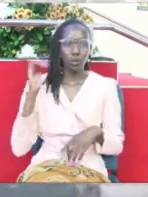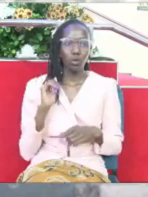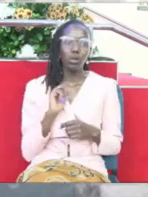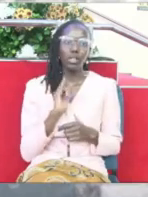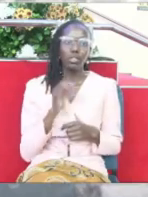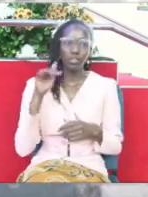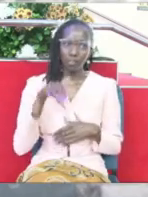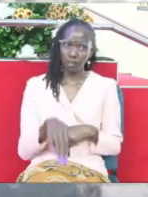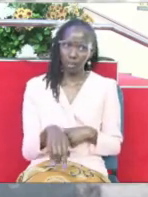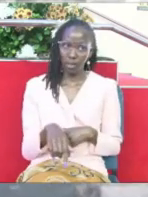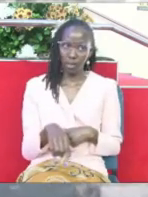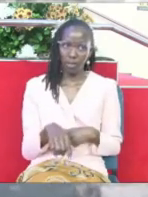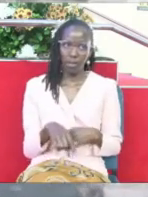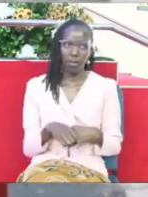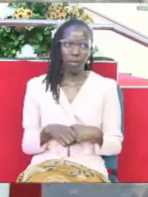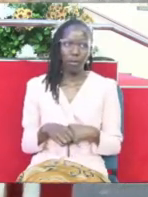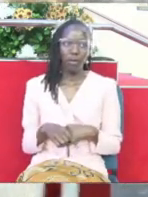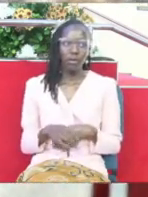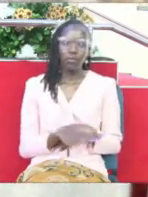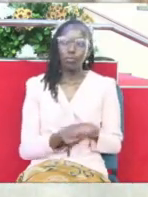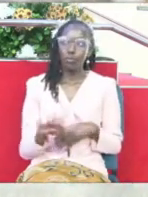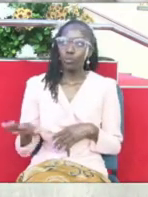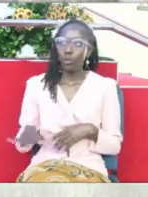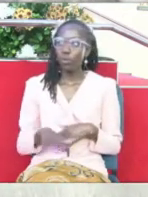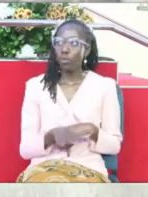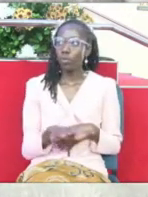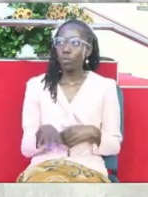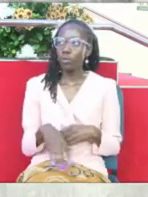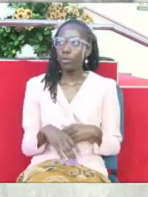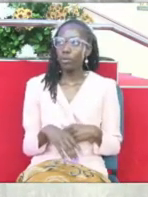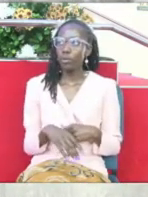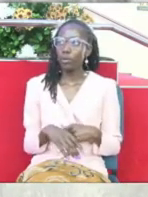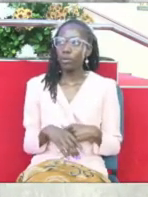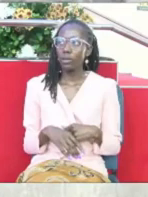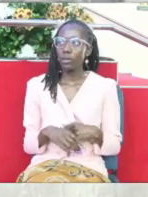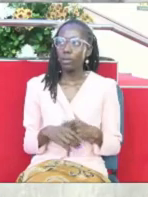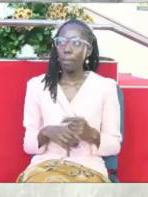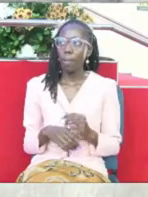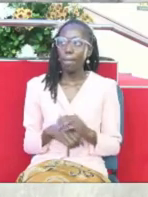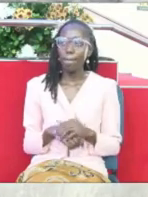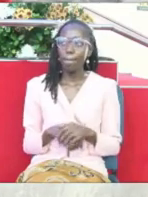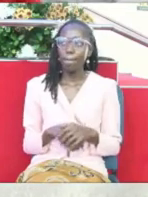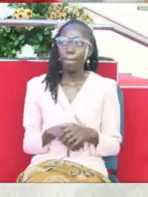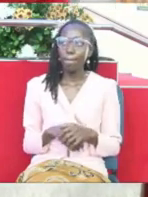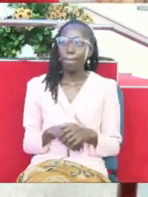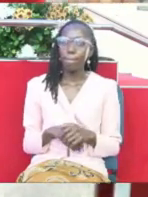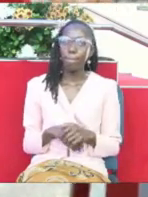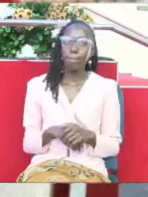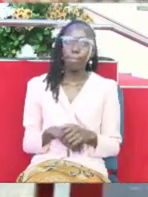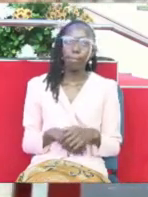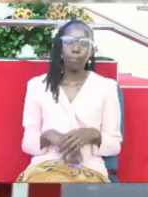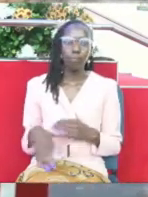ambaye anatembea. Dwelling is constant. Kudumu ni jambo ambalo la kawaida la kila wakati. It's at that point that the Lord is able to